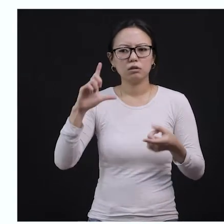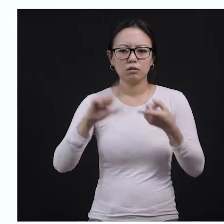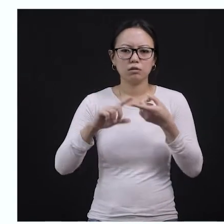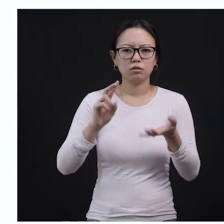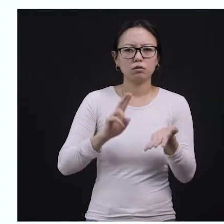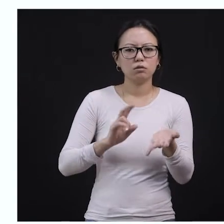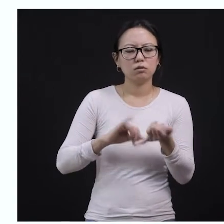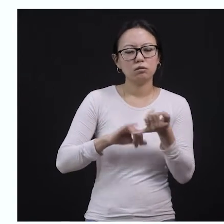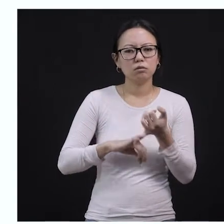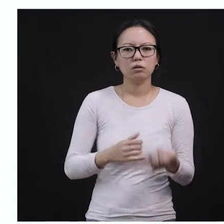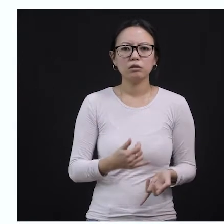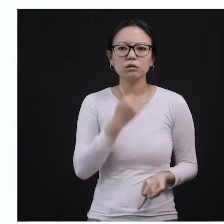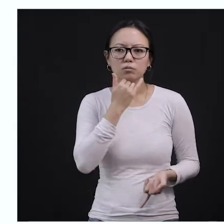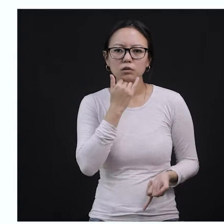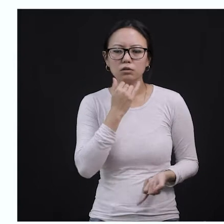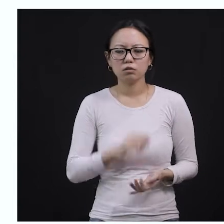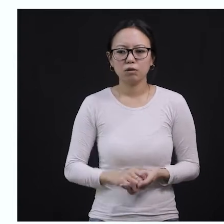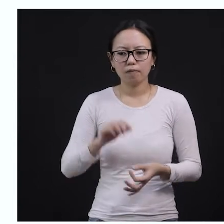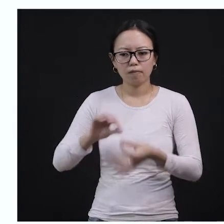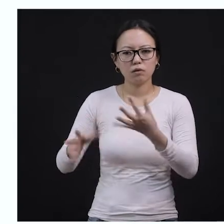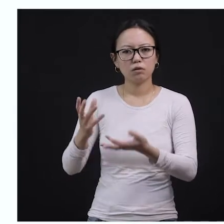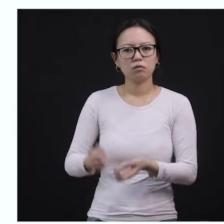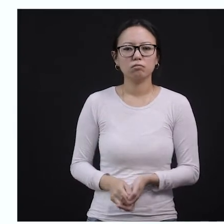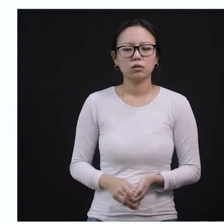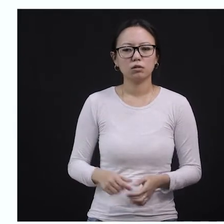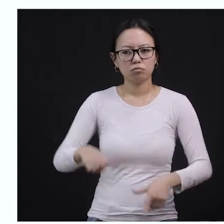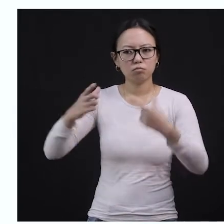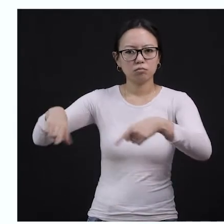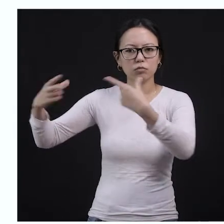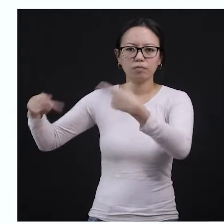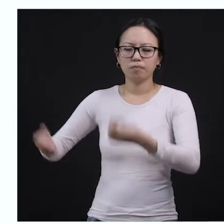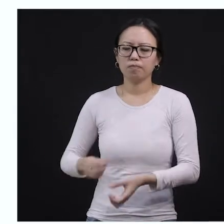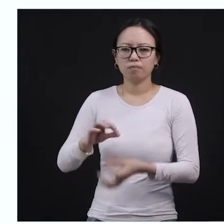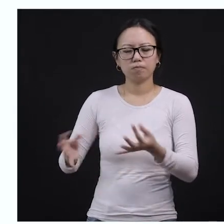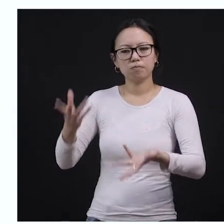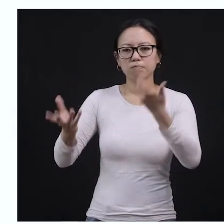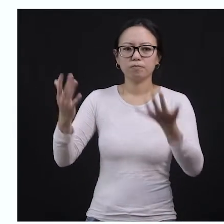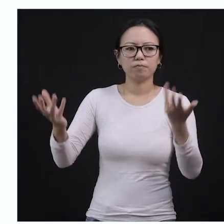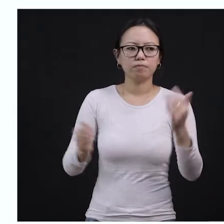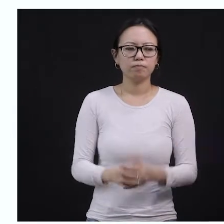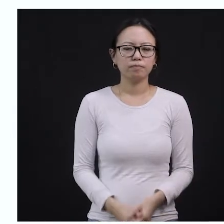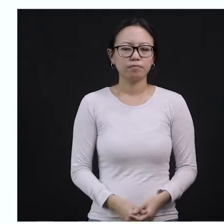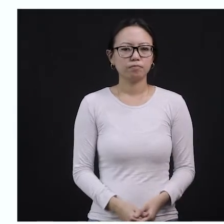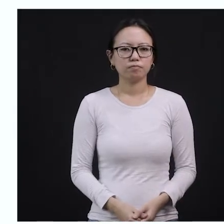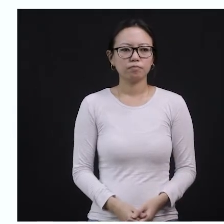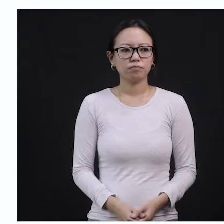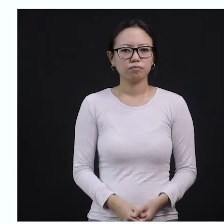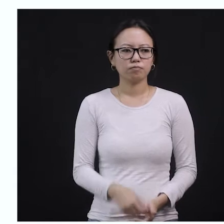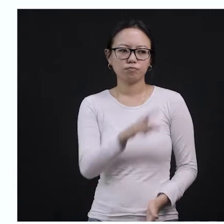branches, out of extreme dryness, it causes fire naturally, all right? So these are the examples